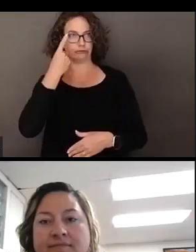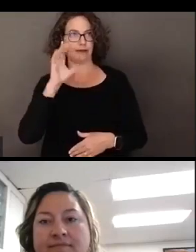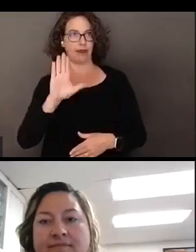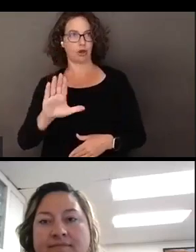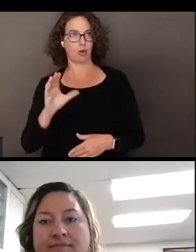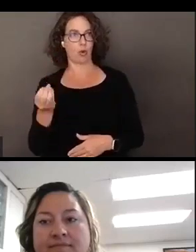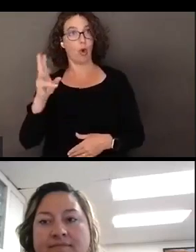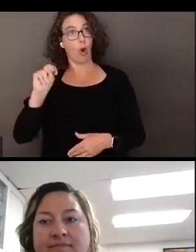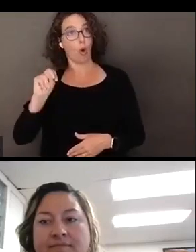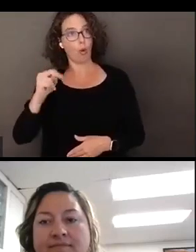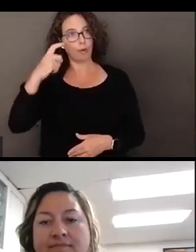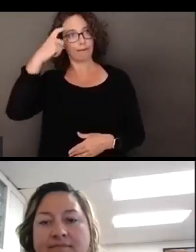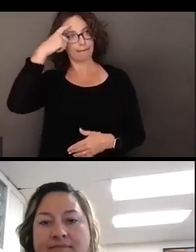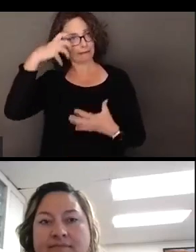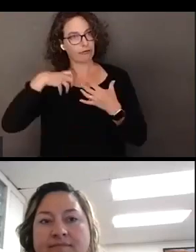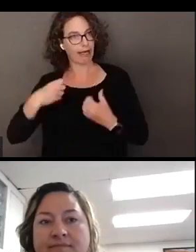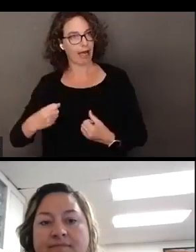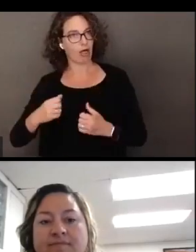the stressors that are affecting you.